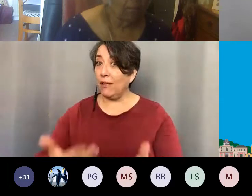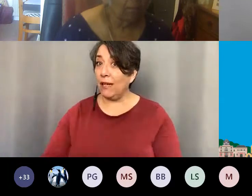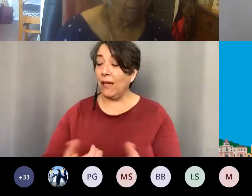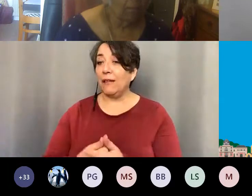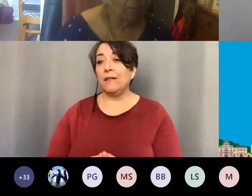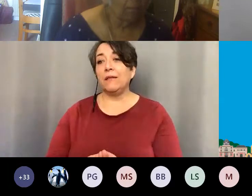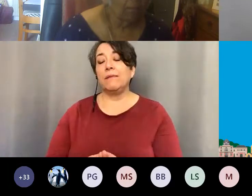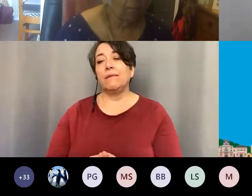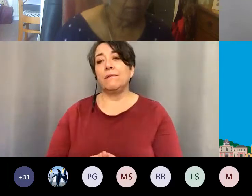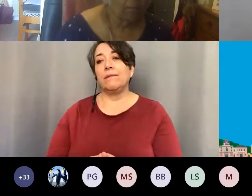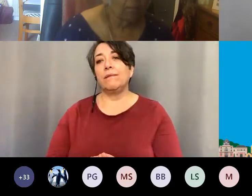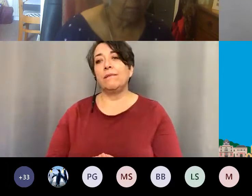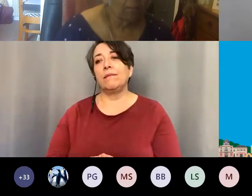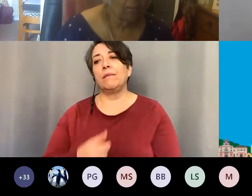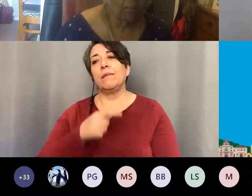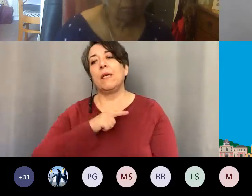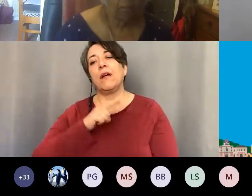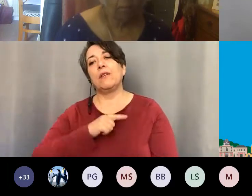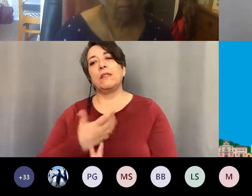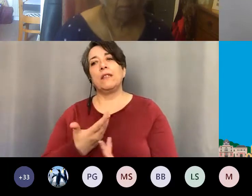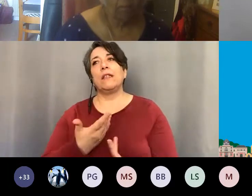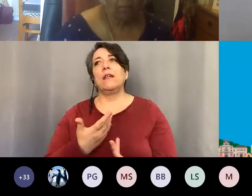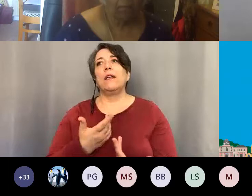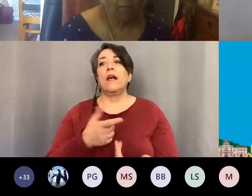on a waiting list waiting to come in for an